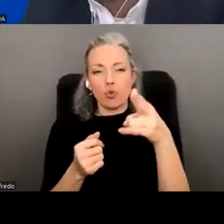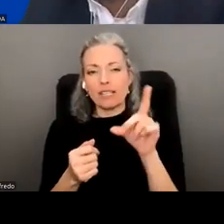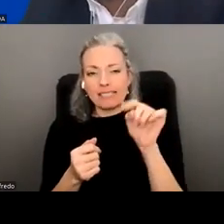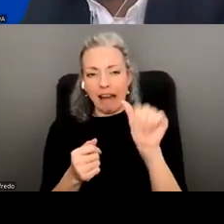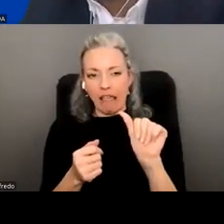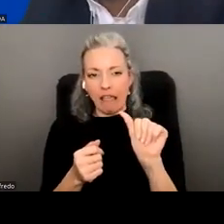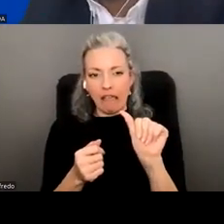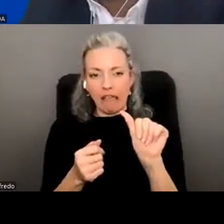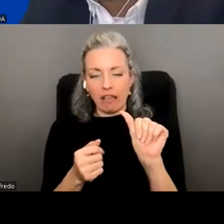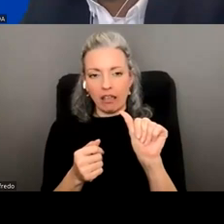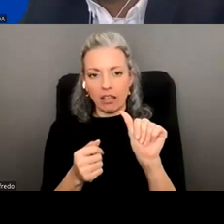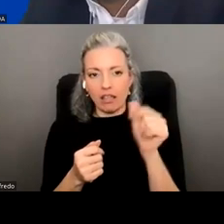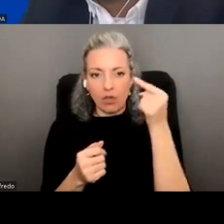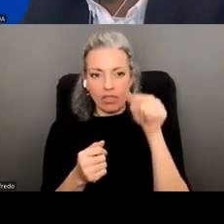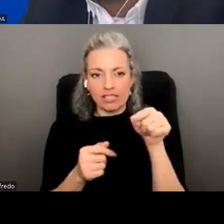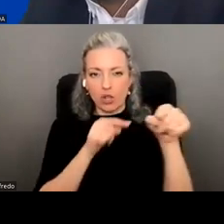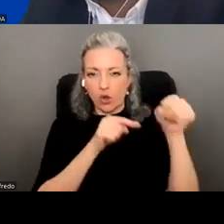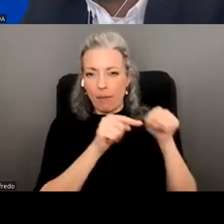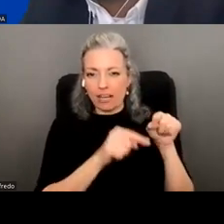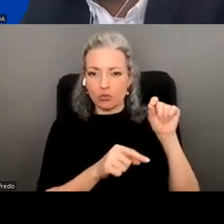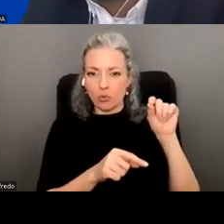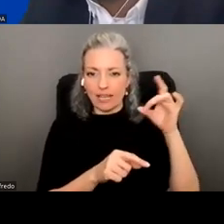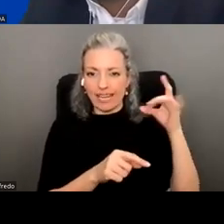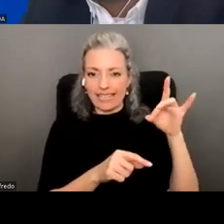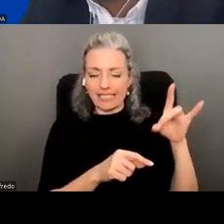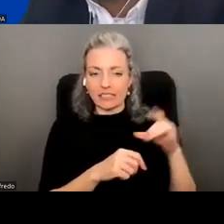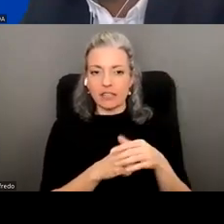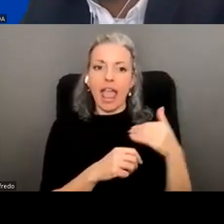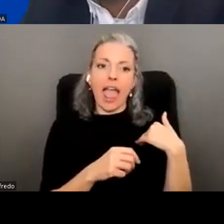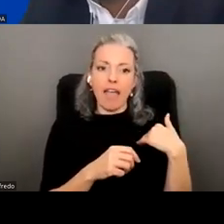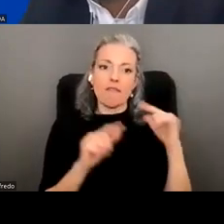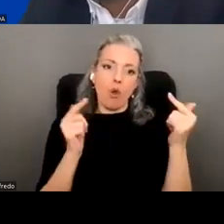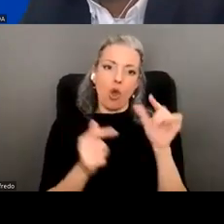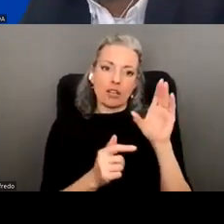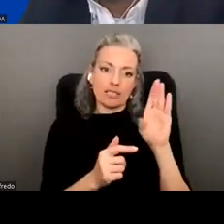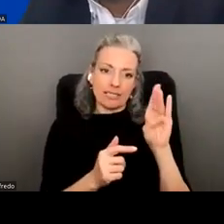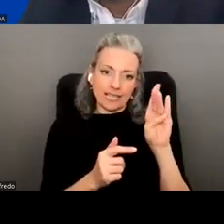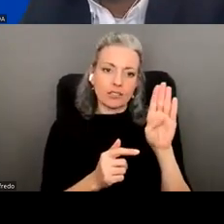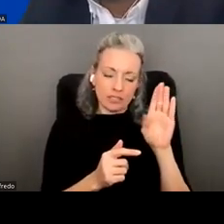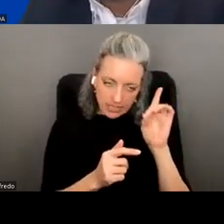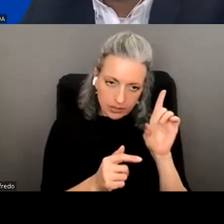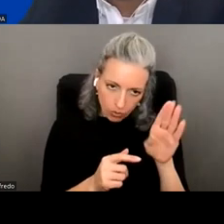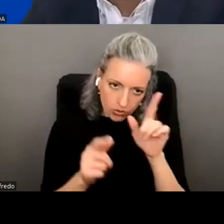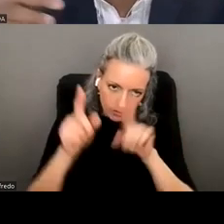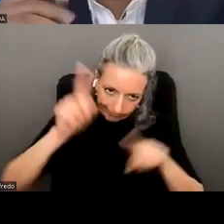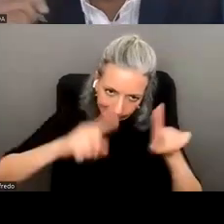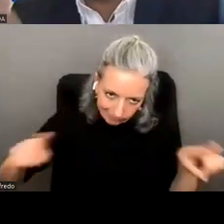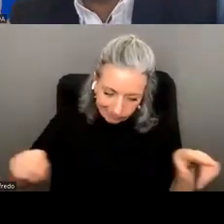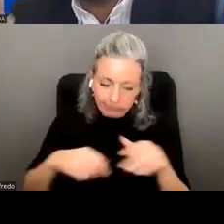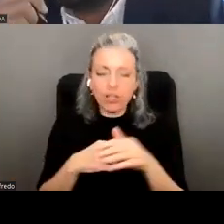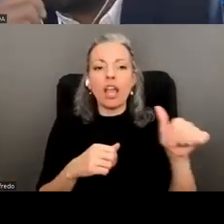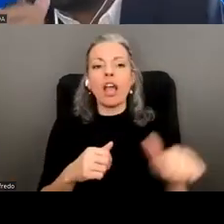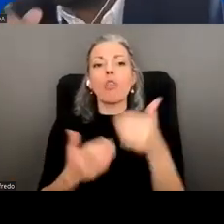here. So for this one, it goes back to 2018, and we have it for all the different dashboards. So something else I'd like to hear from the partnership